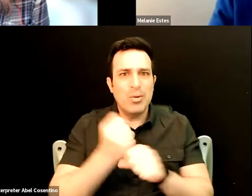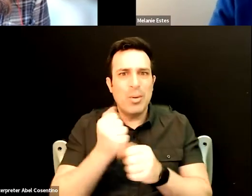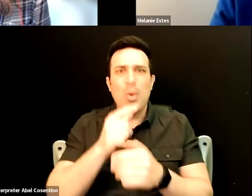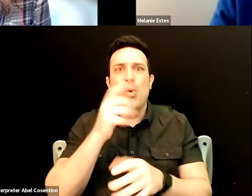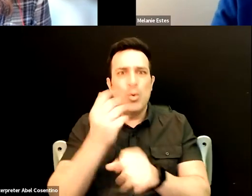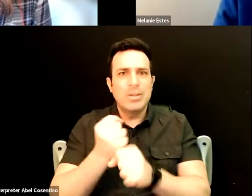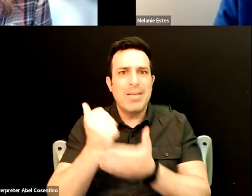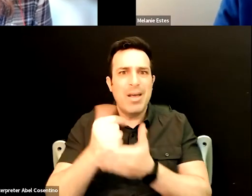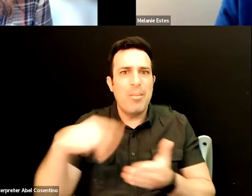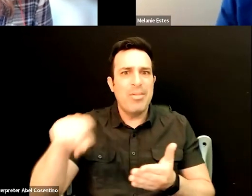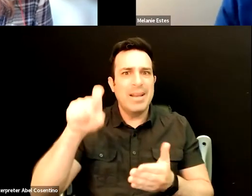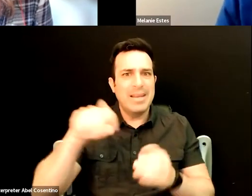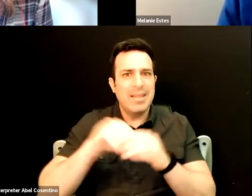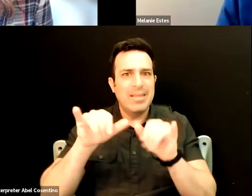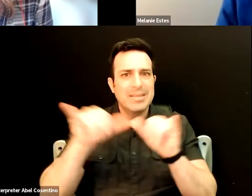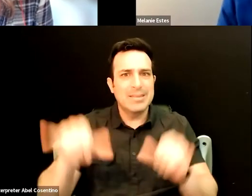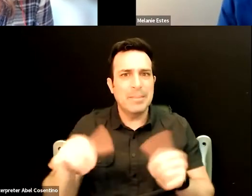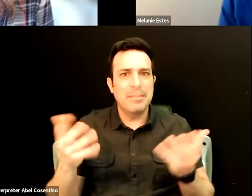help they need right now in the system?